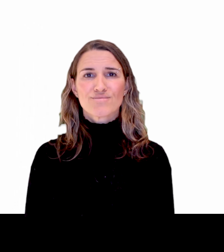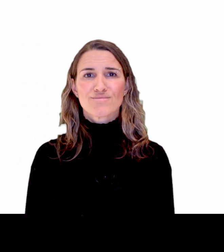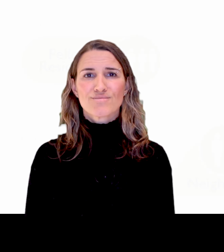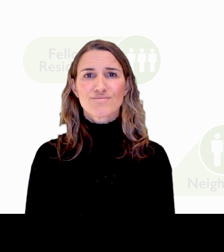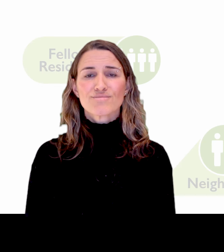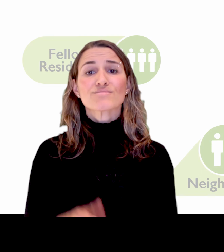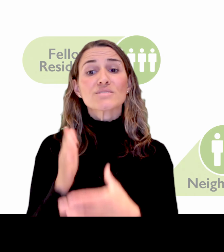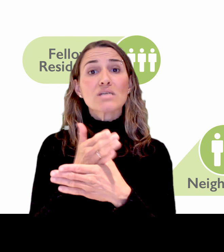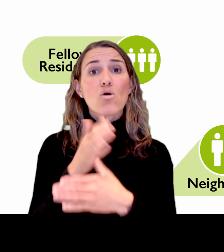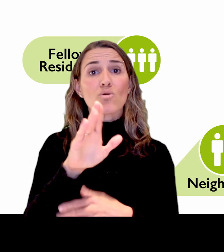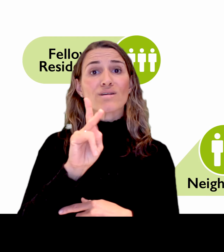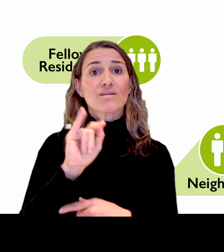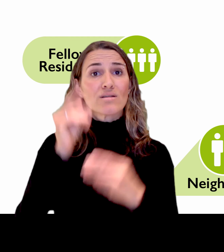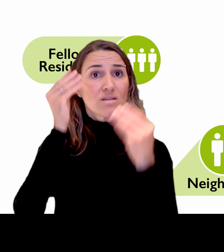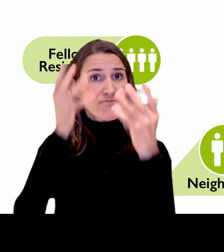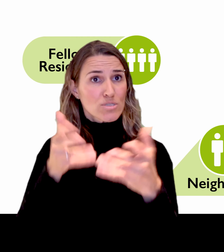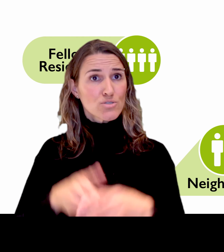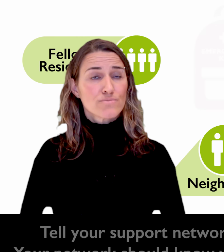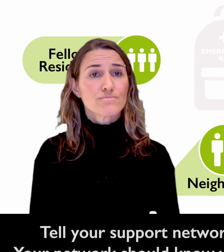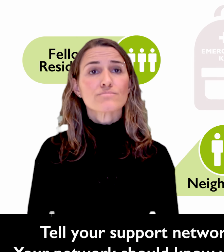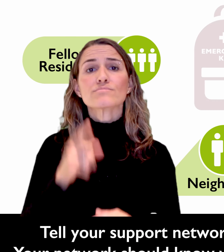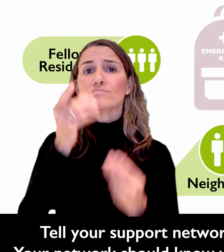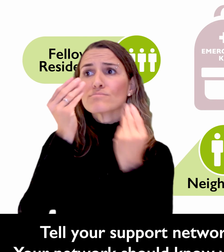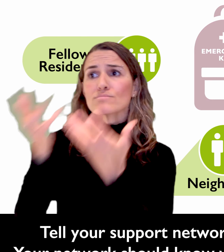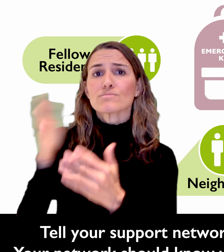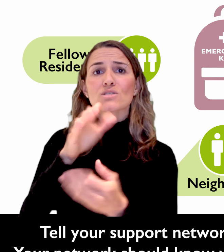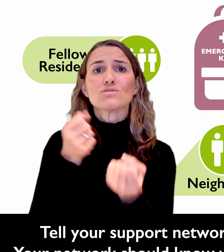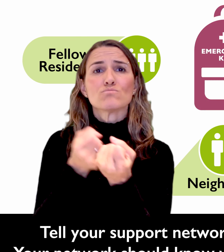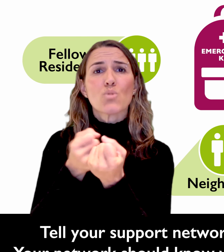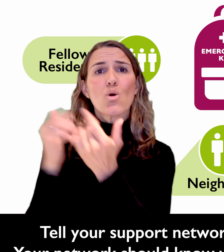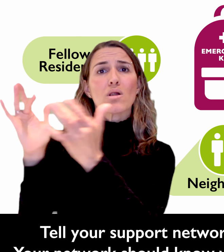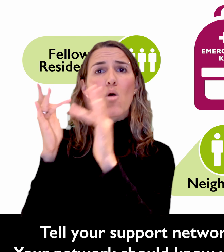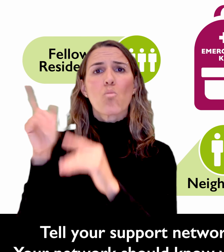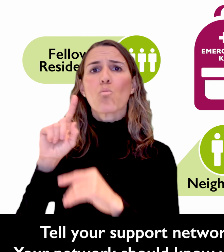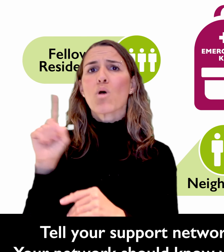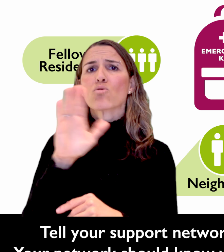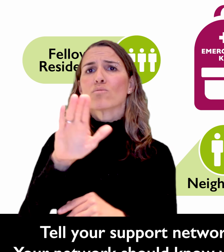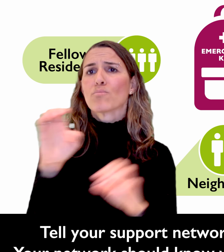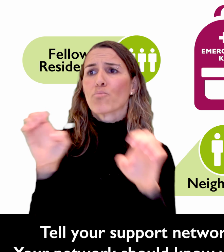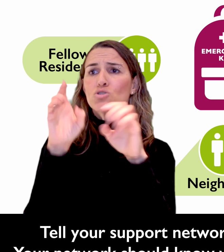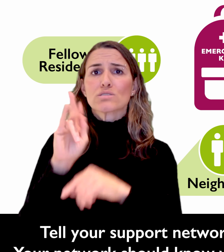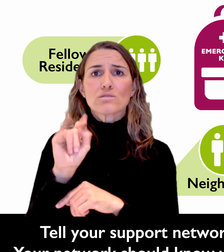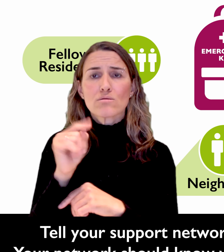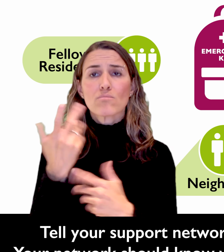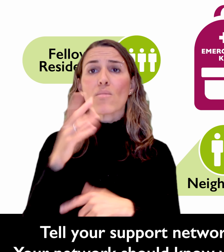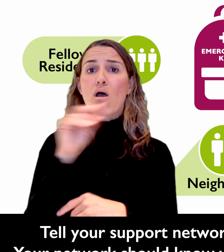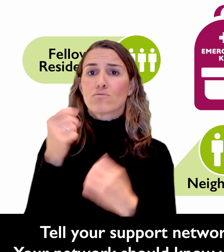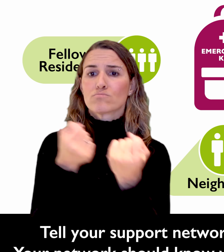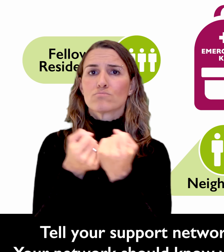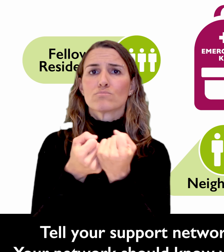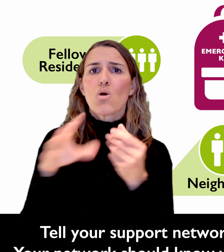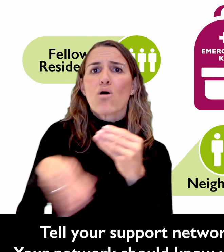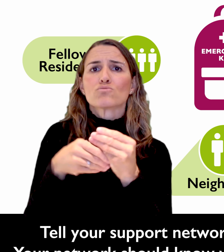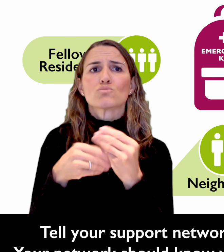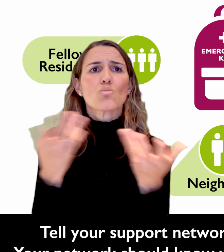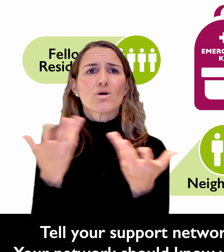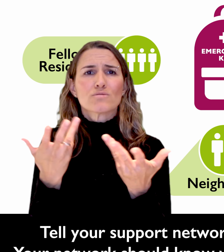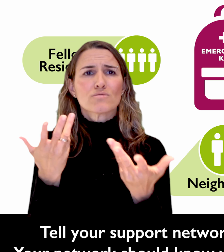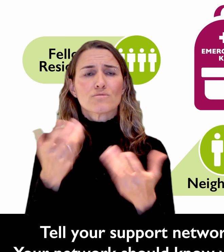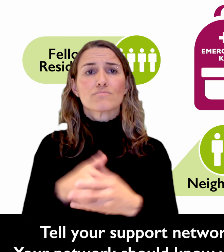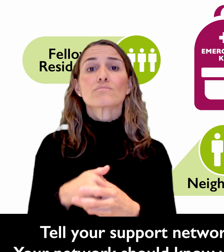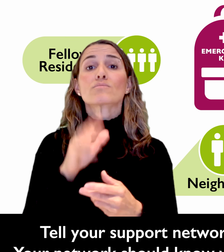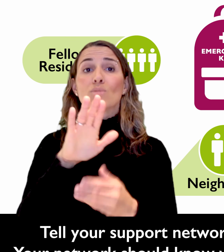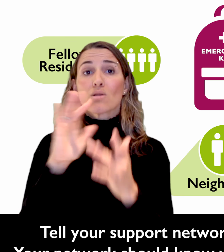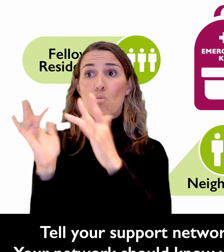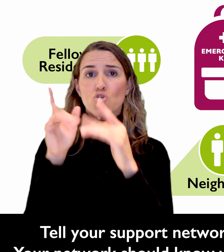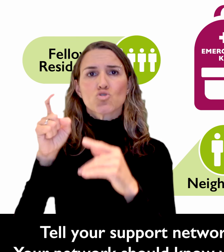for suggested documents to include. Consider medical papers such as prescriptions with dosage, lists such as allergies